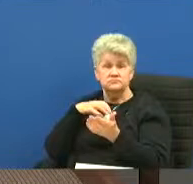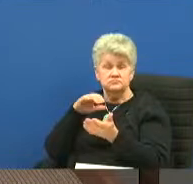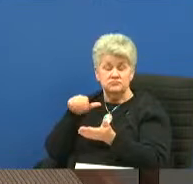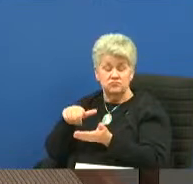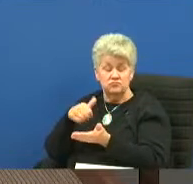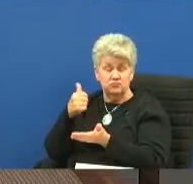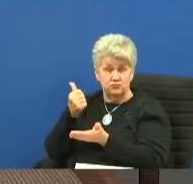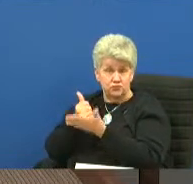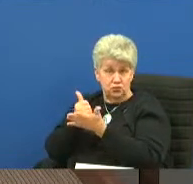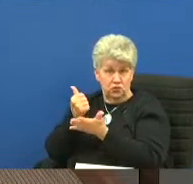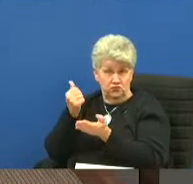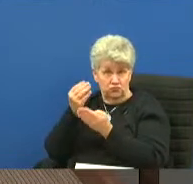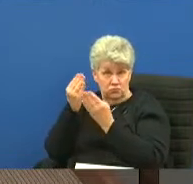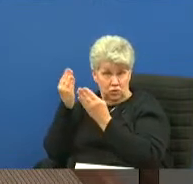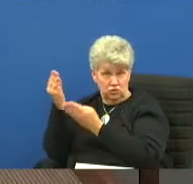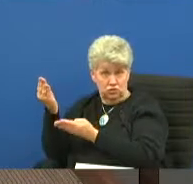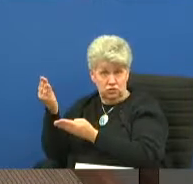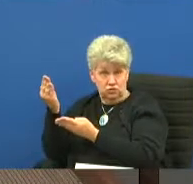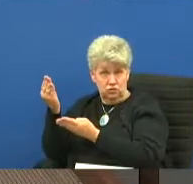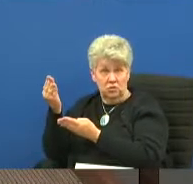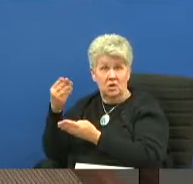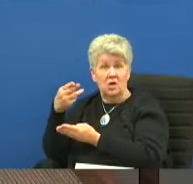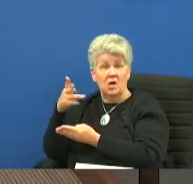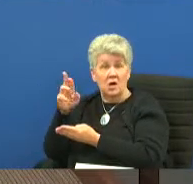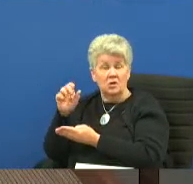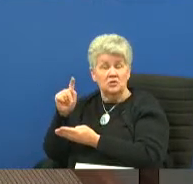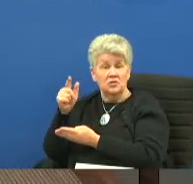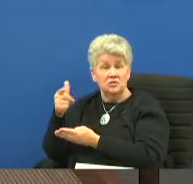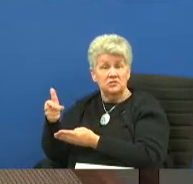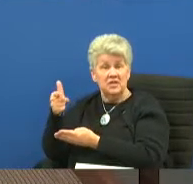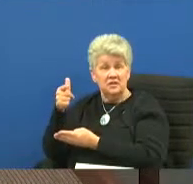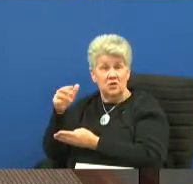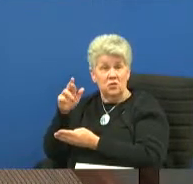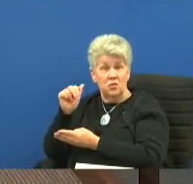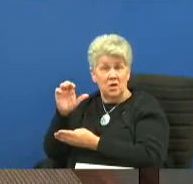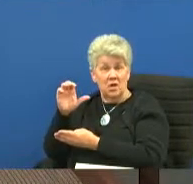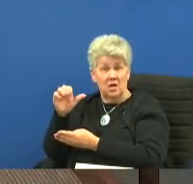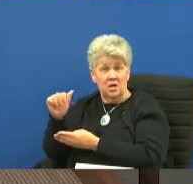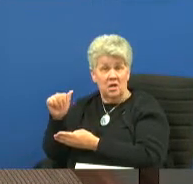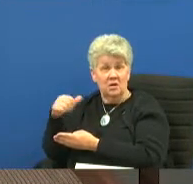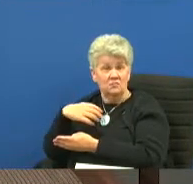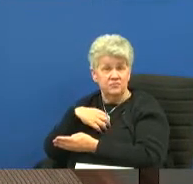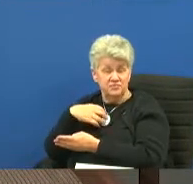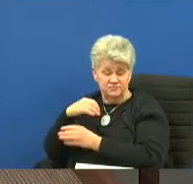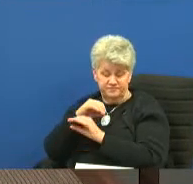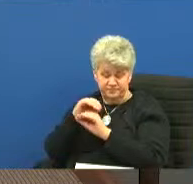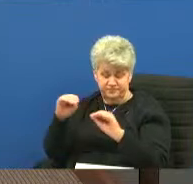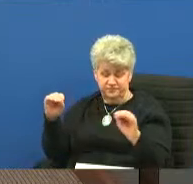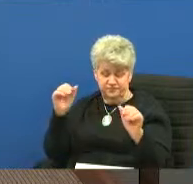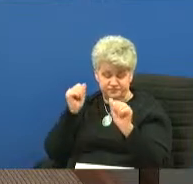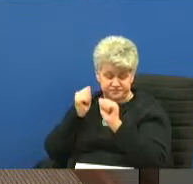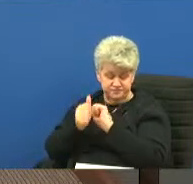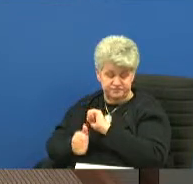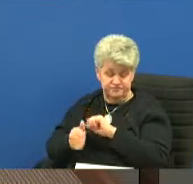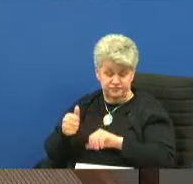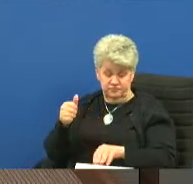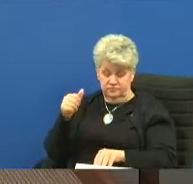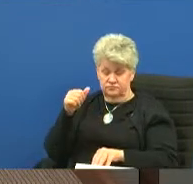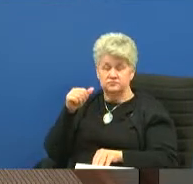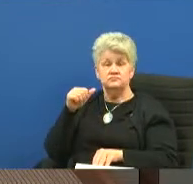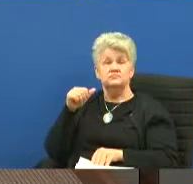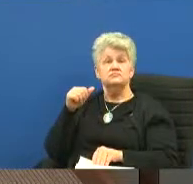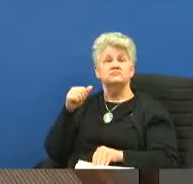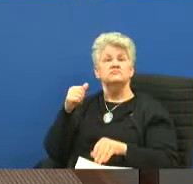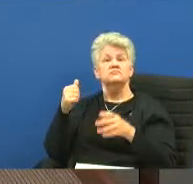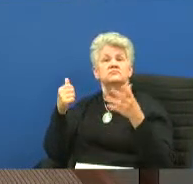approve. We have a motion by Councilman Hurst, second by Councilwoman Rocca. Any opposition? Seeing none, motion carries. Hey, I want to take a